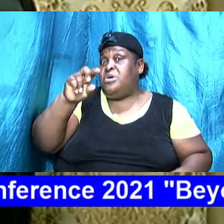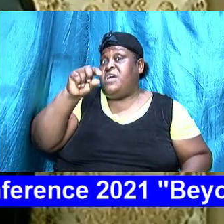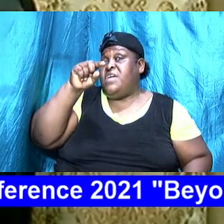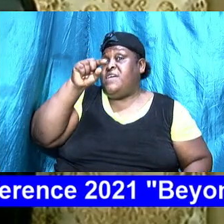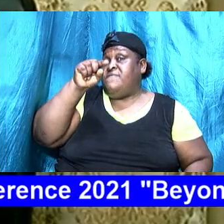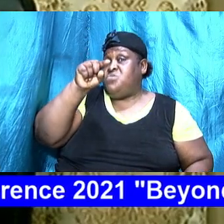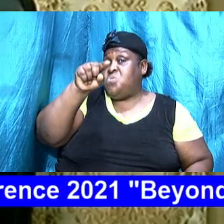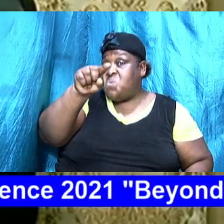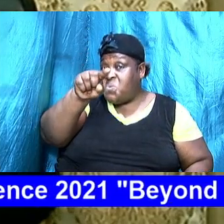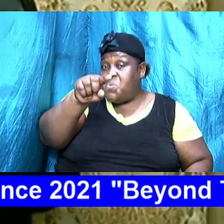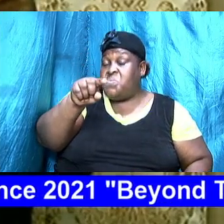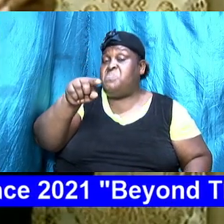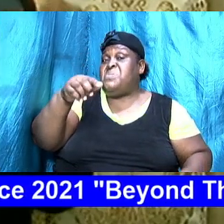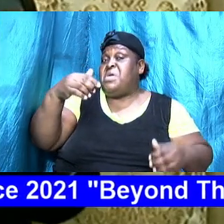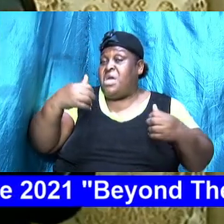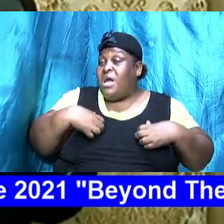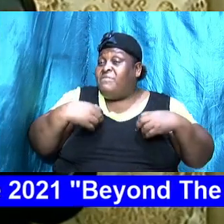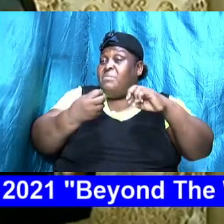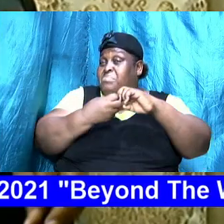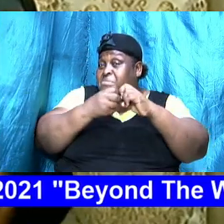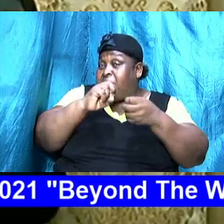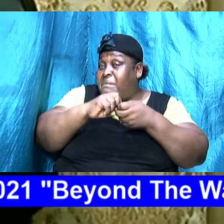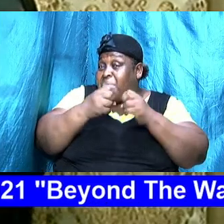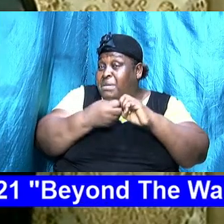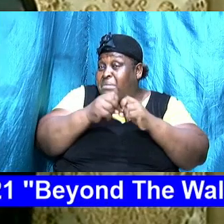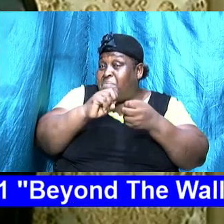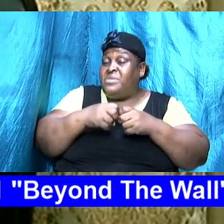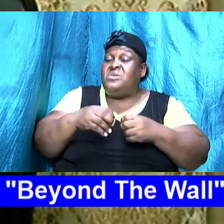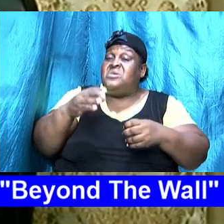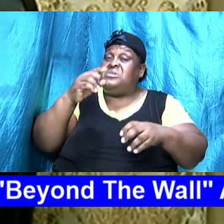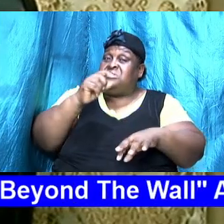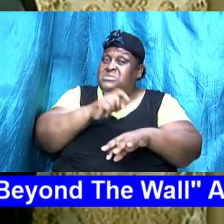is taken to go and